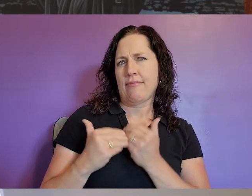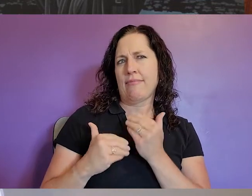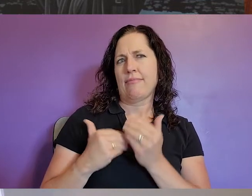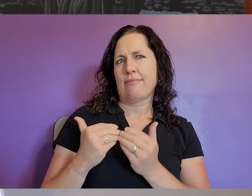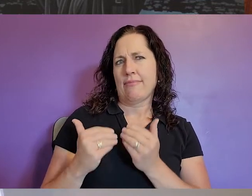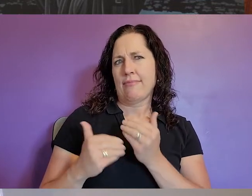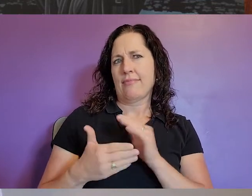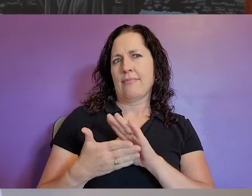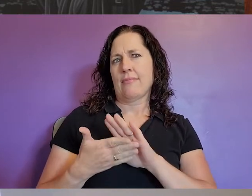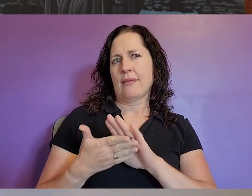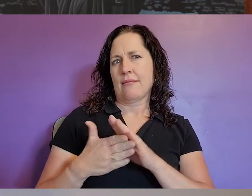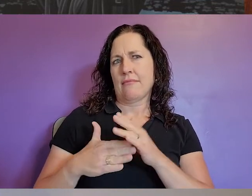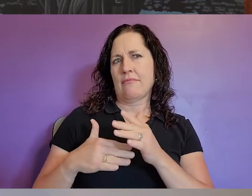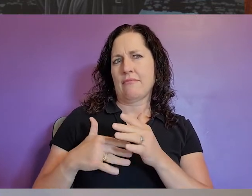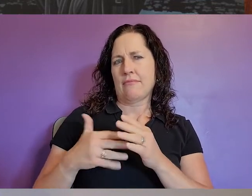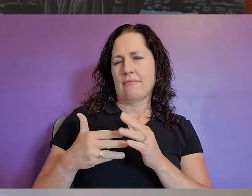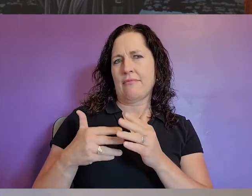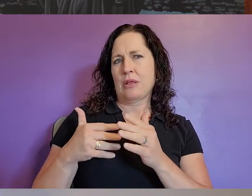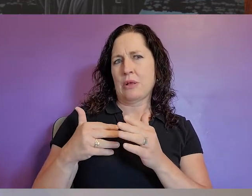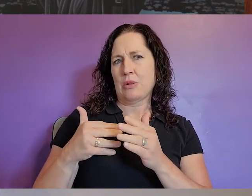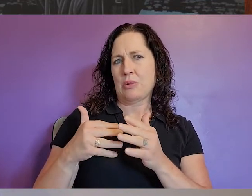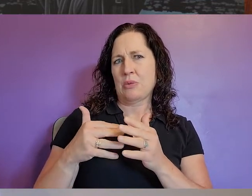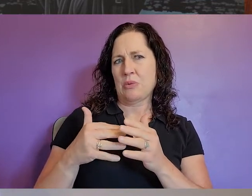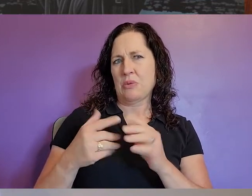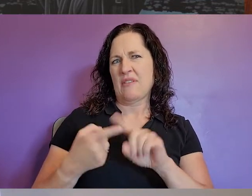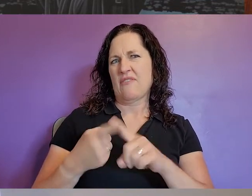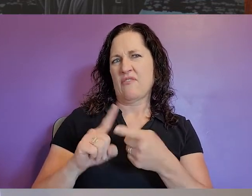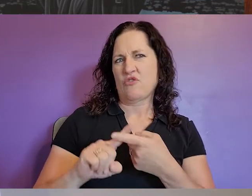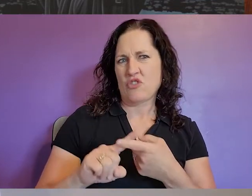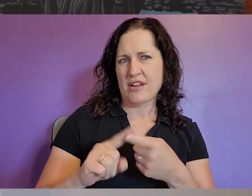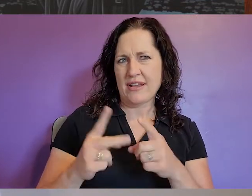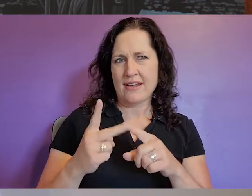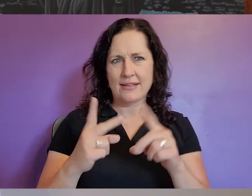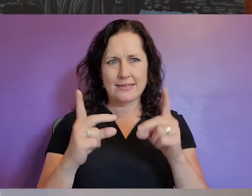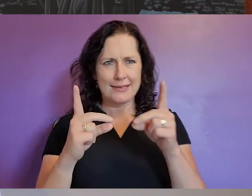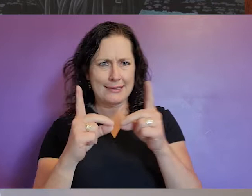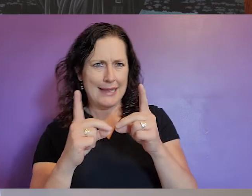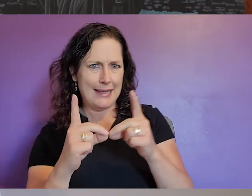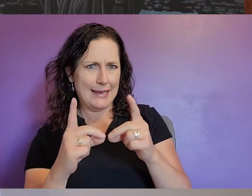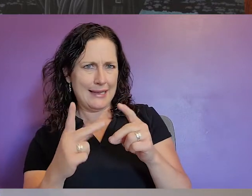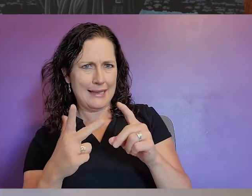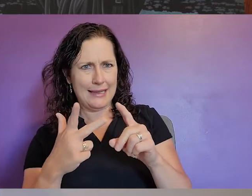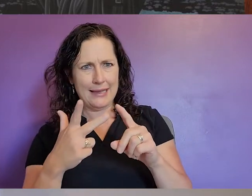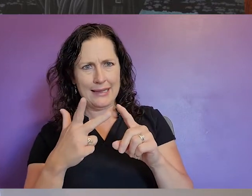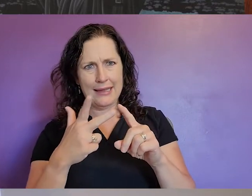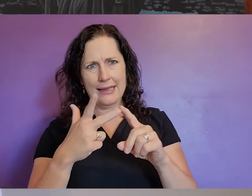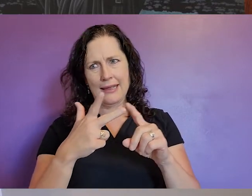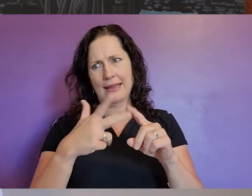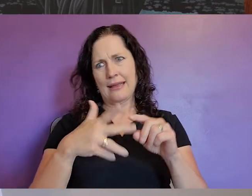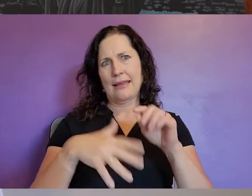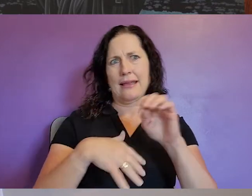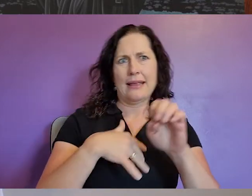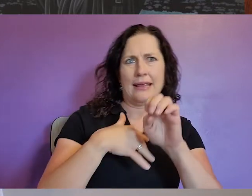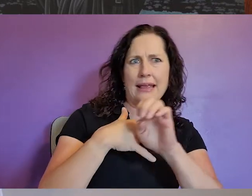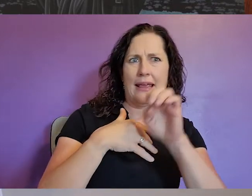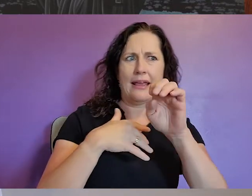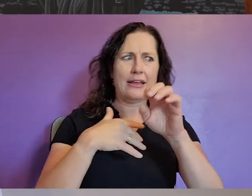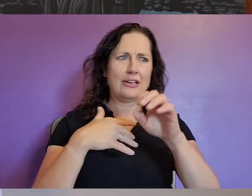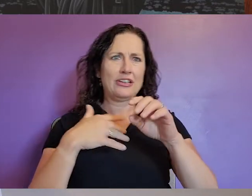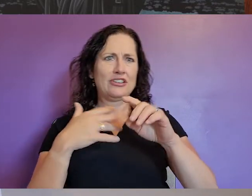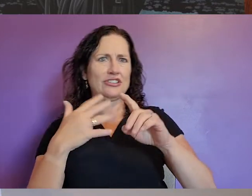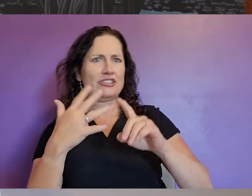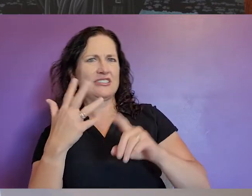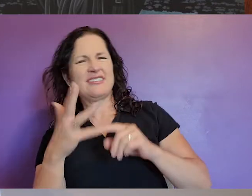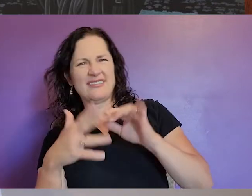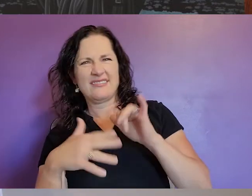get to be more and more and more friends and dating and committed and going steady